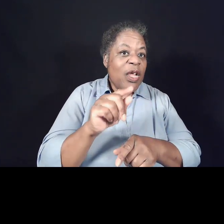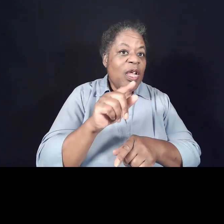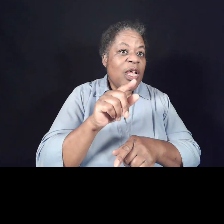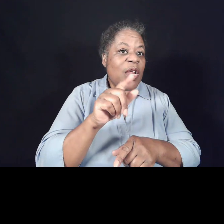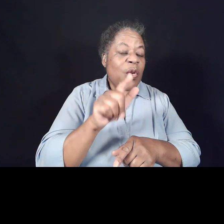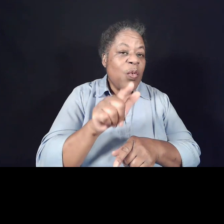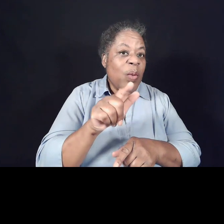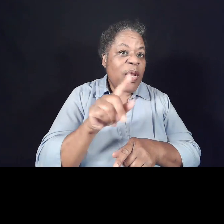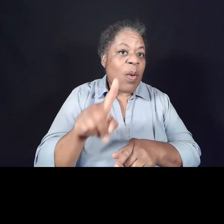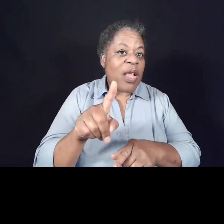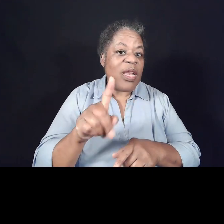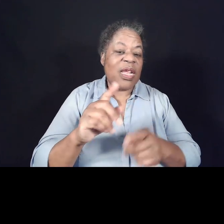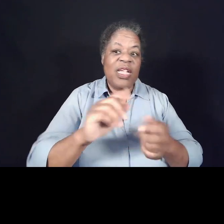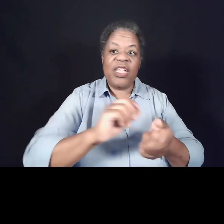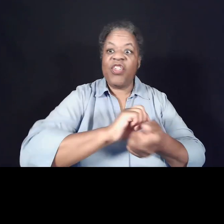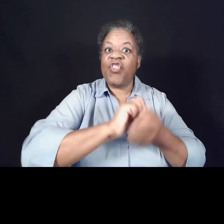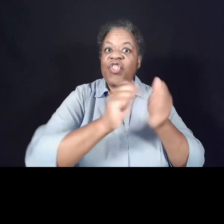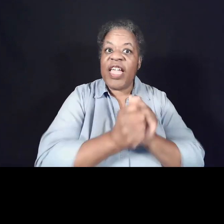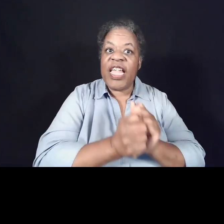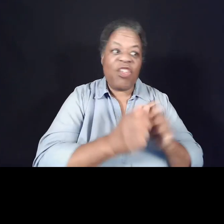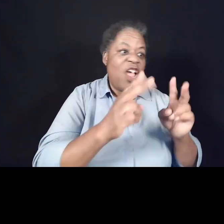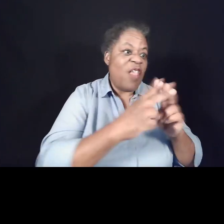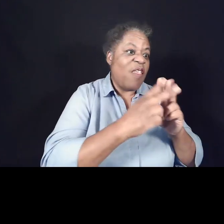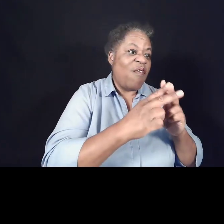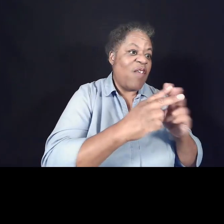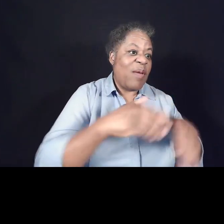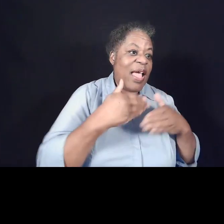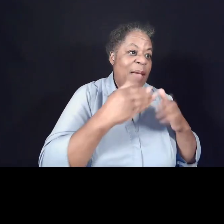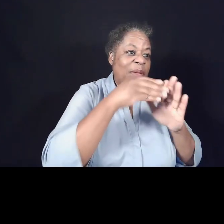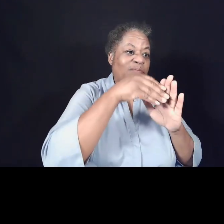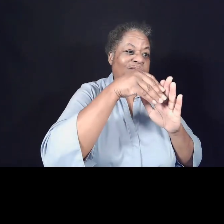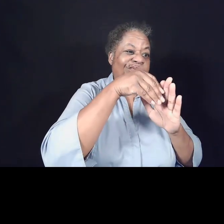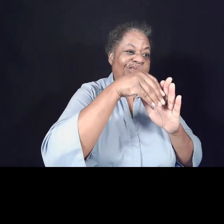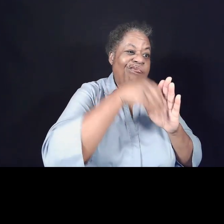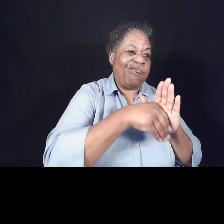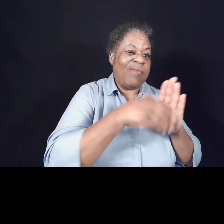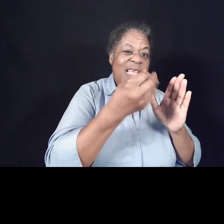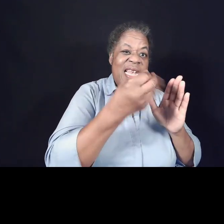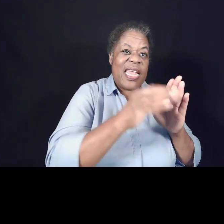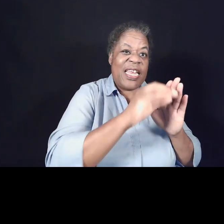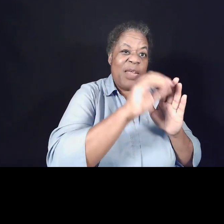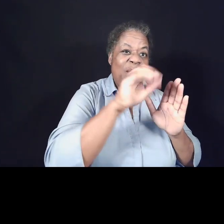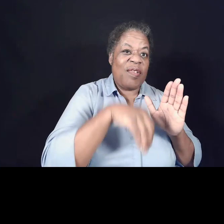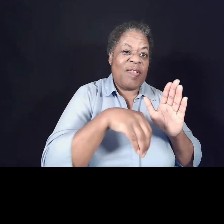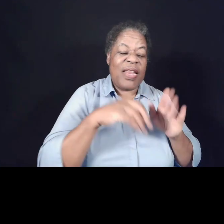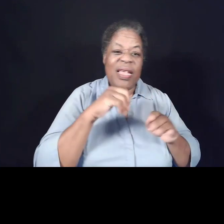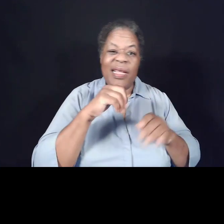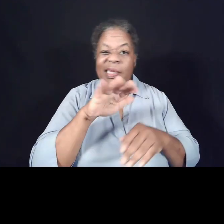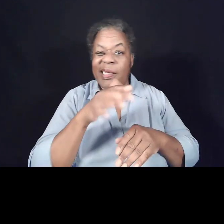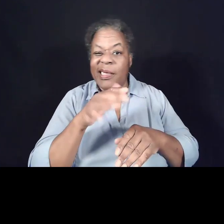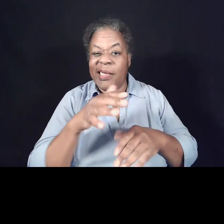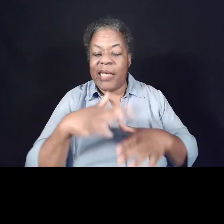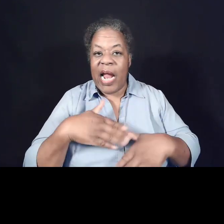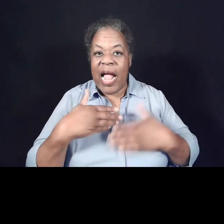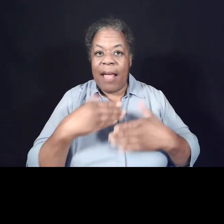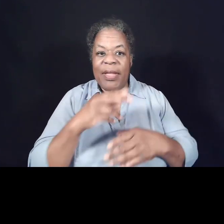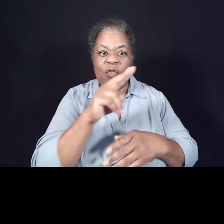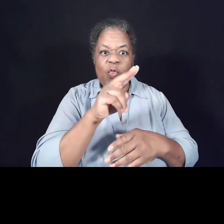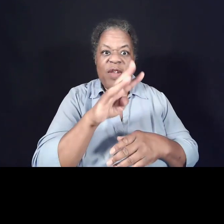changed. The very happies plummeted to 19%, while the not too happy surged to